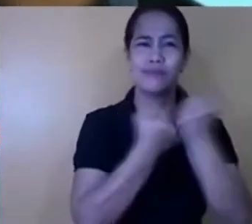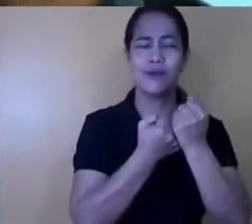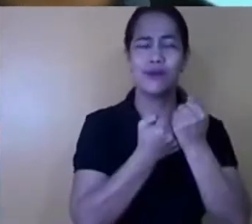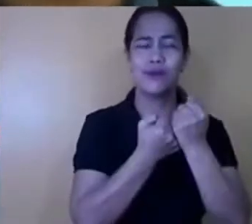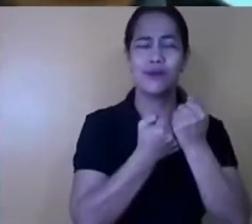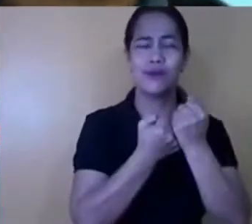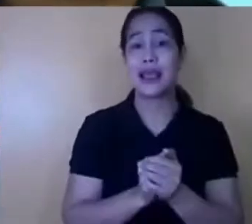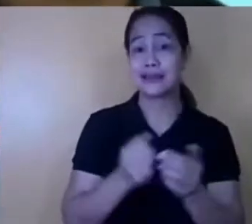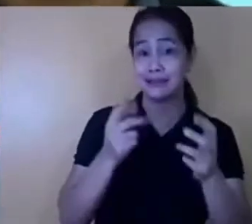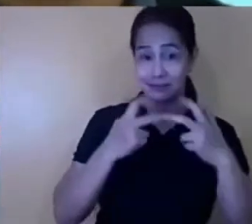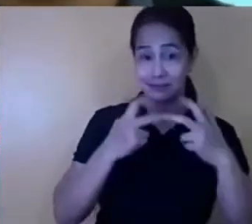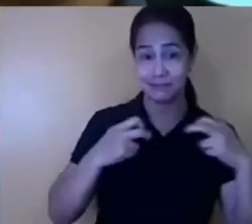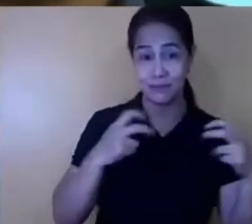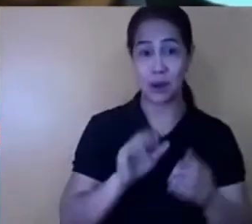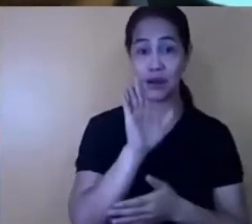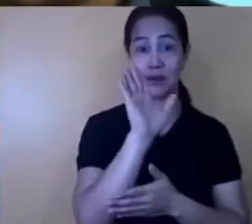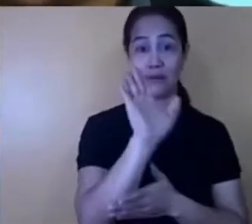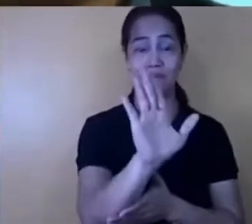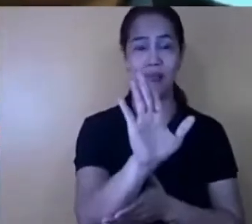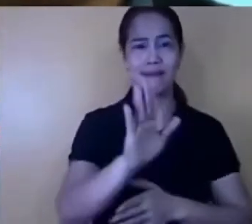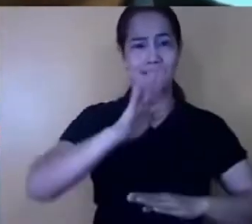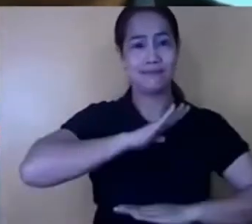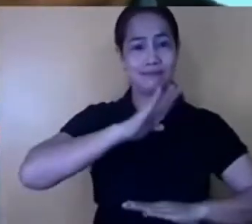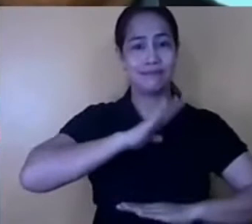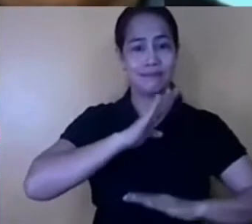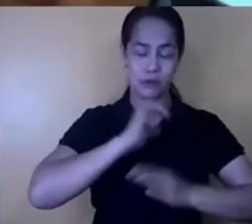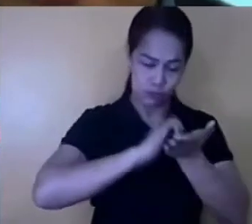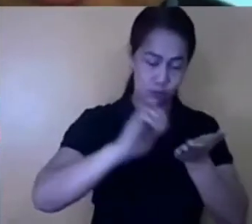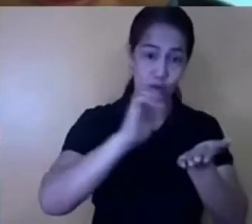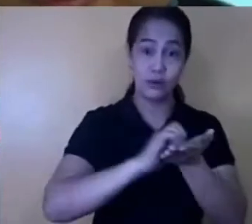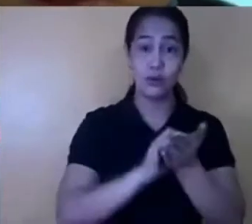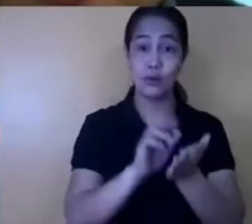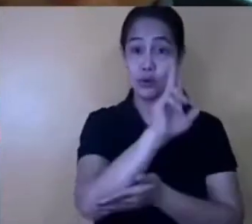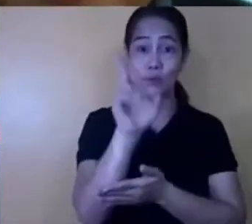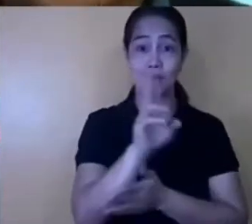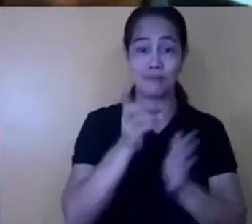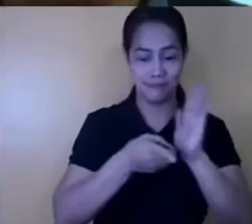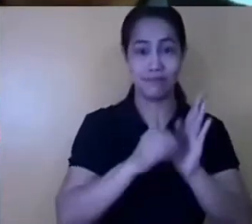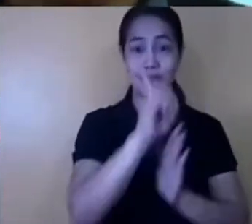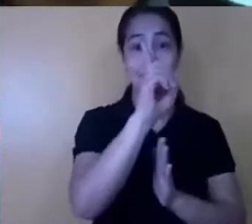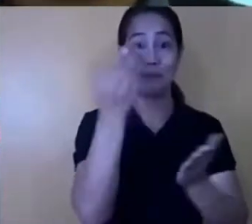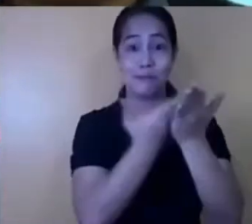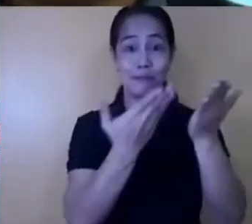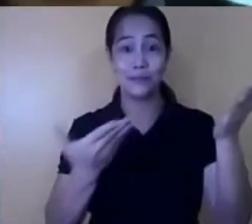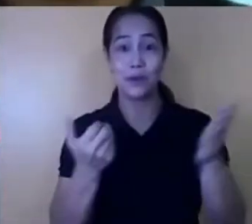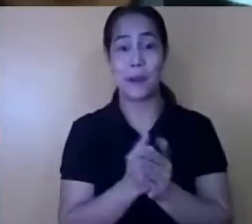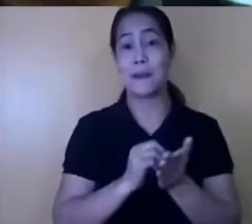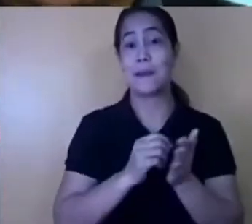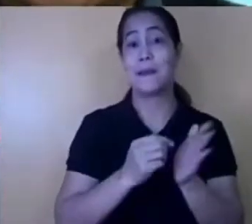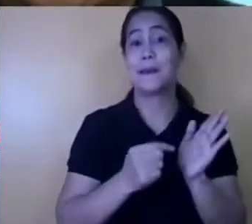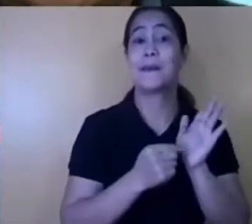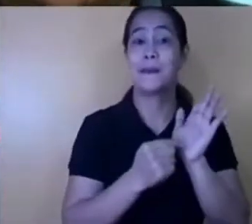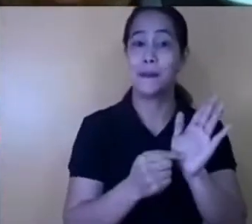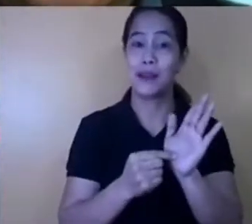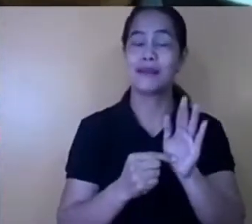reflects your very satisfactory practice because you are able to develop materials based on learners' assessment